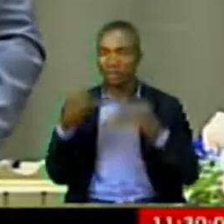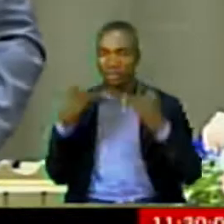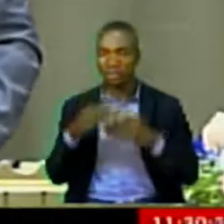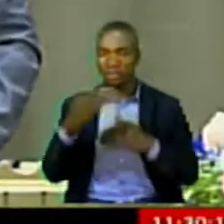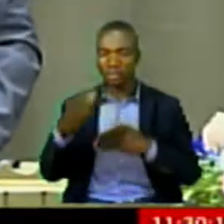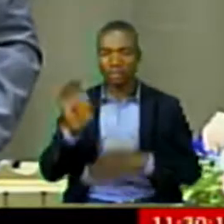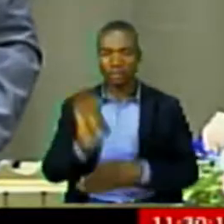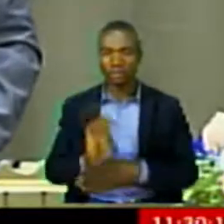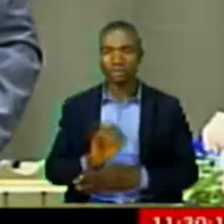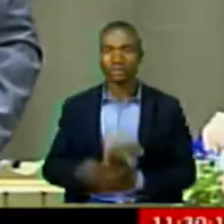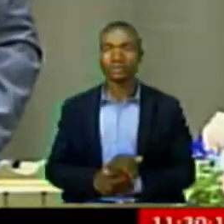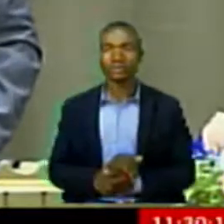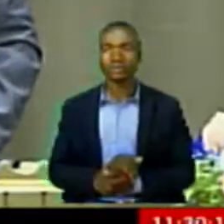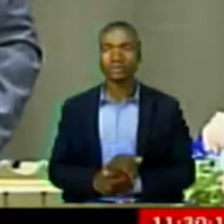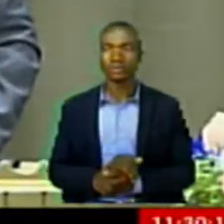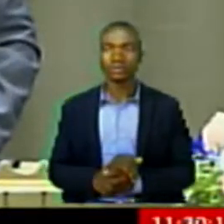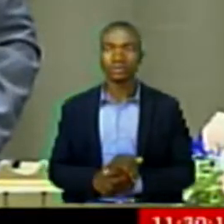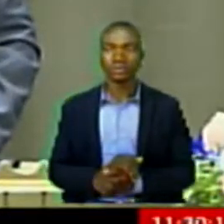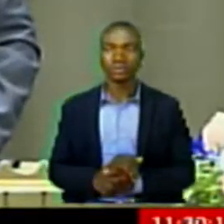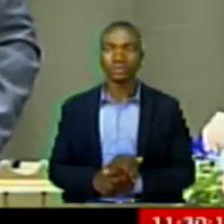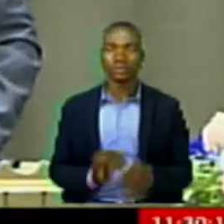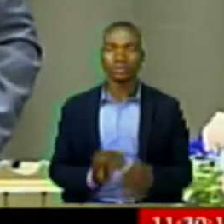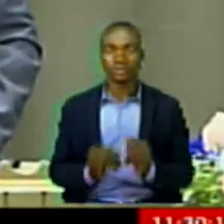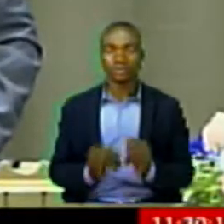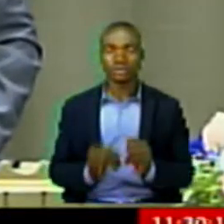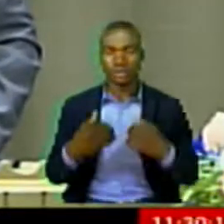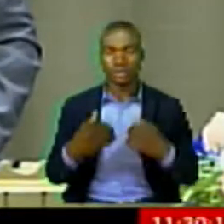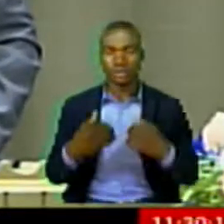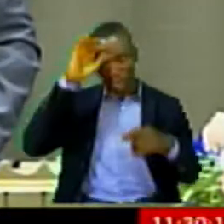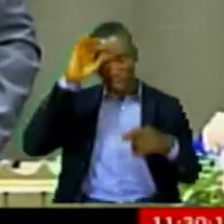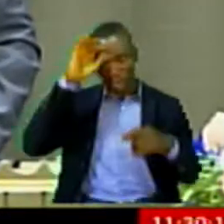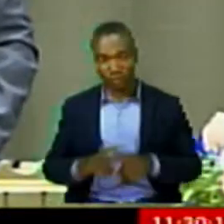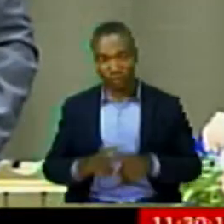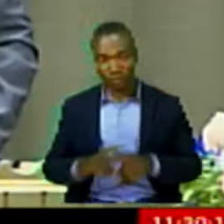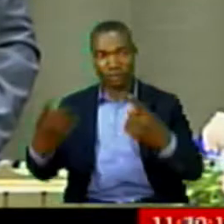if she's here, she can go to see the tickets.